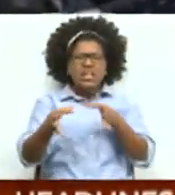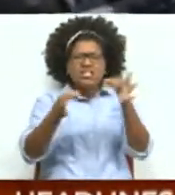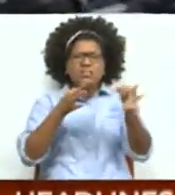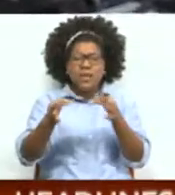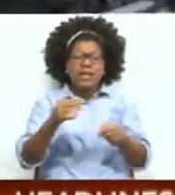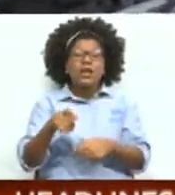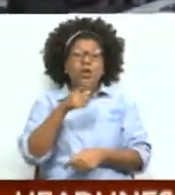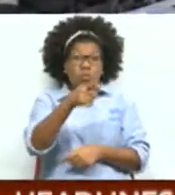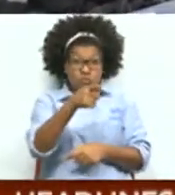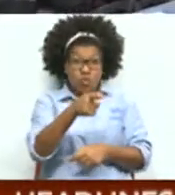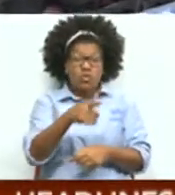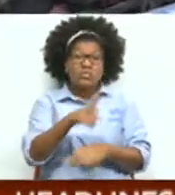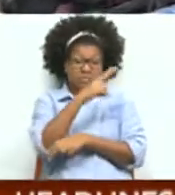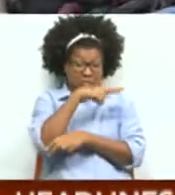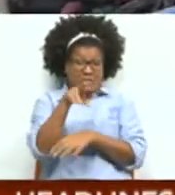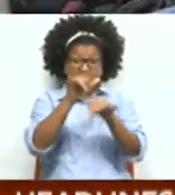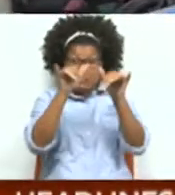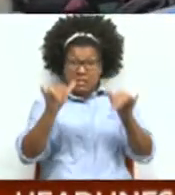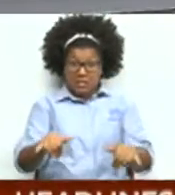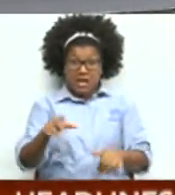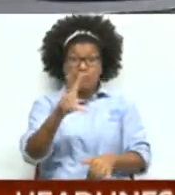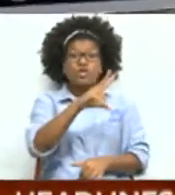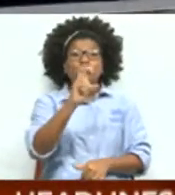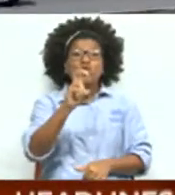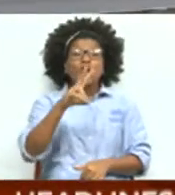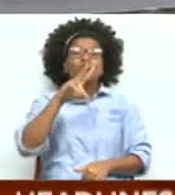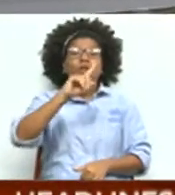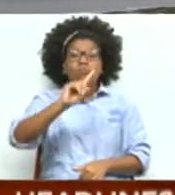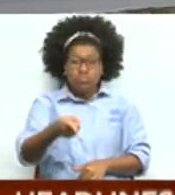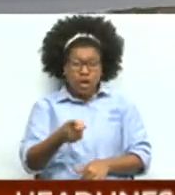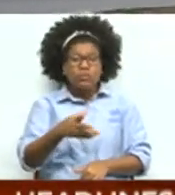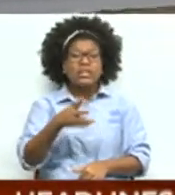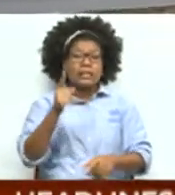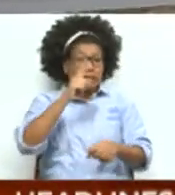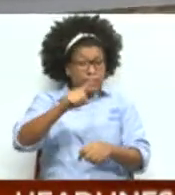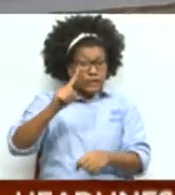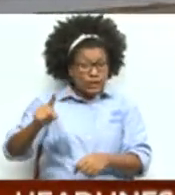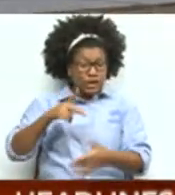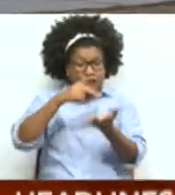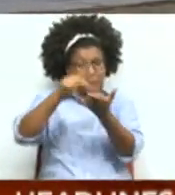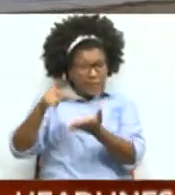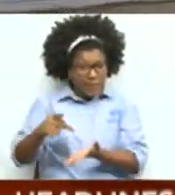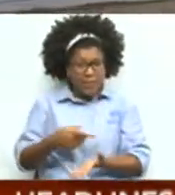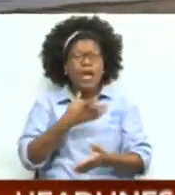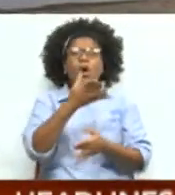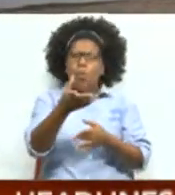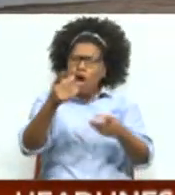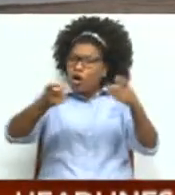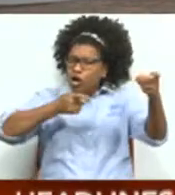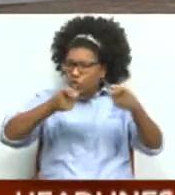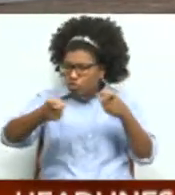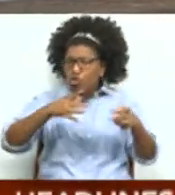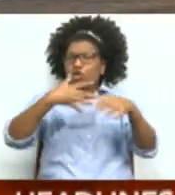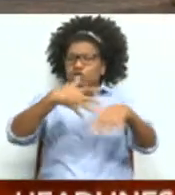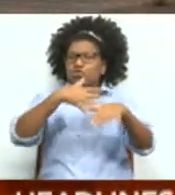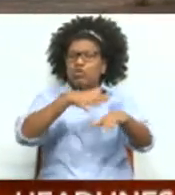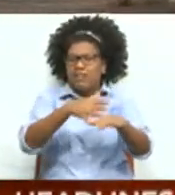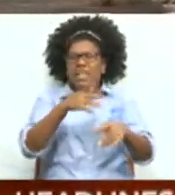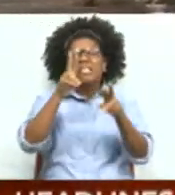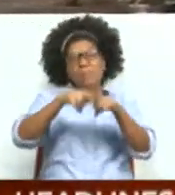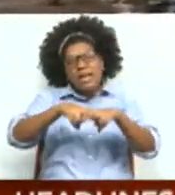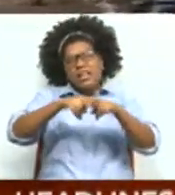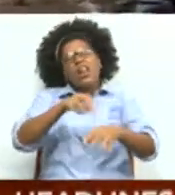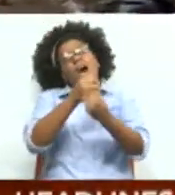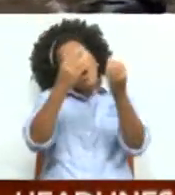each, will control the traffic lights based on the flow of traffic. He says before they had underground detectors, but they weren't